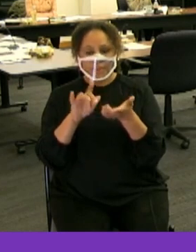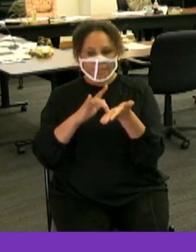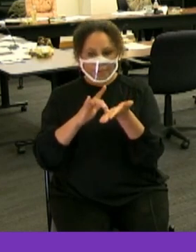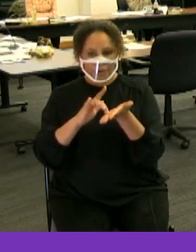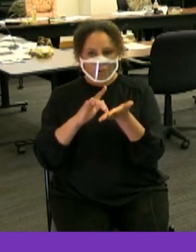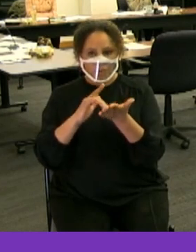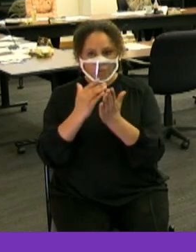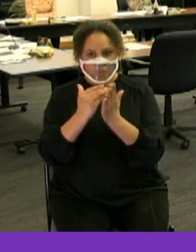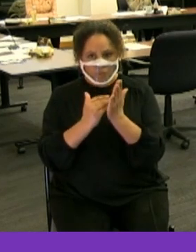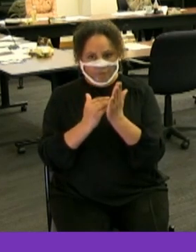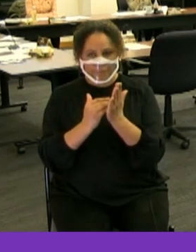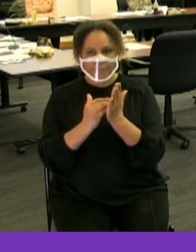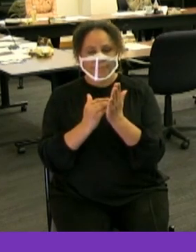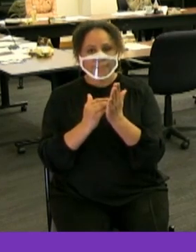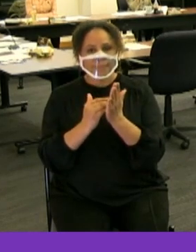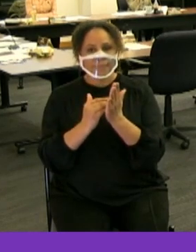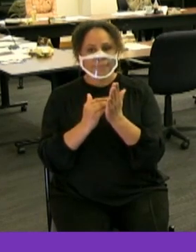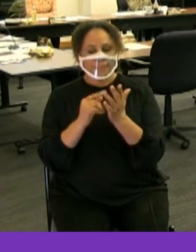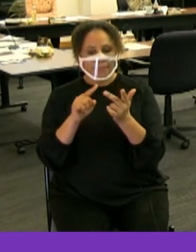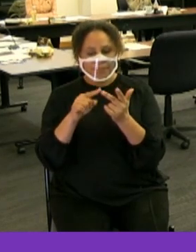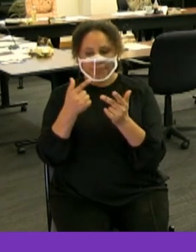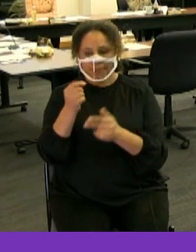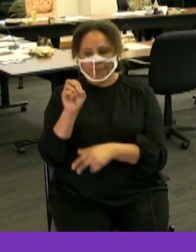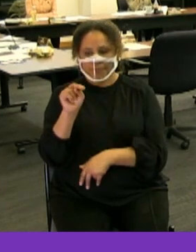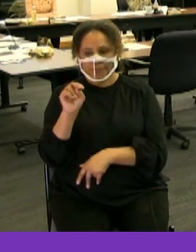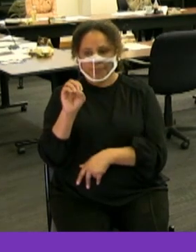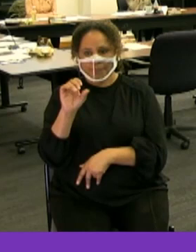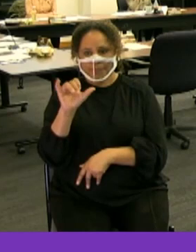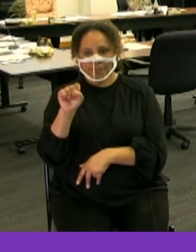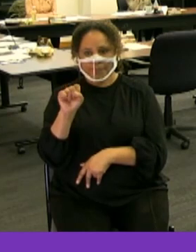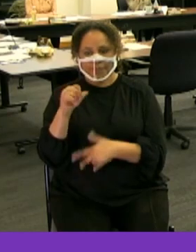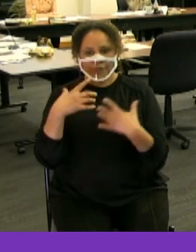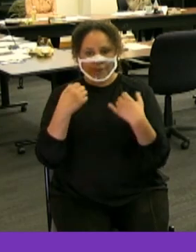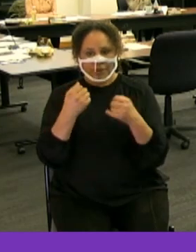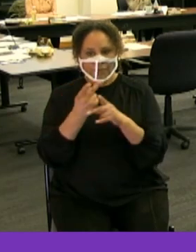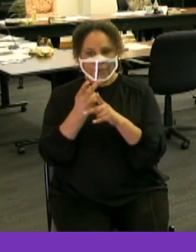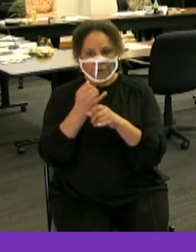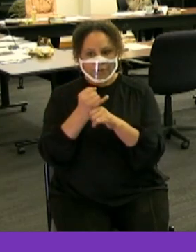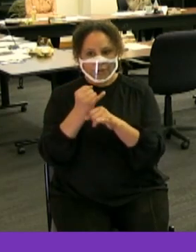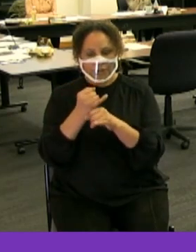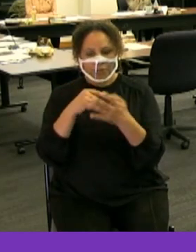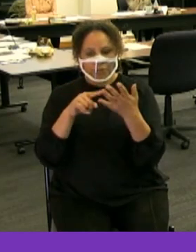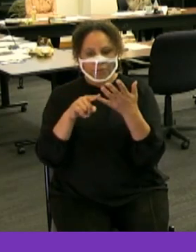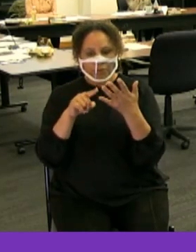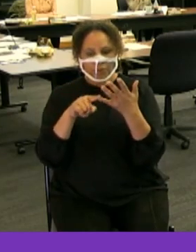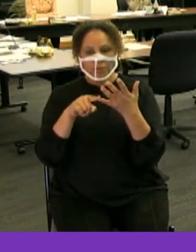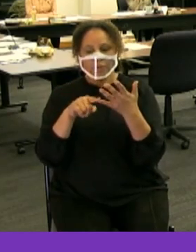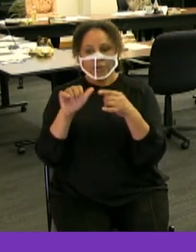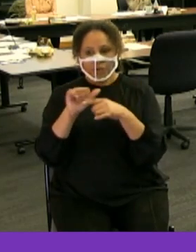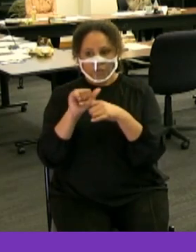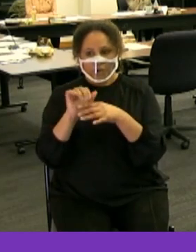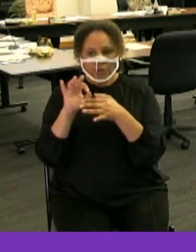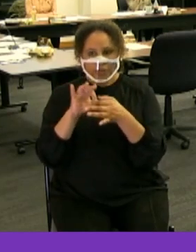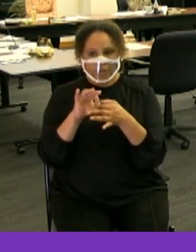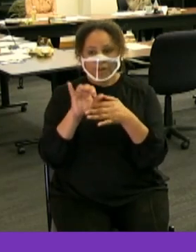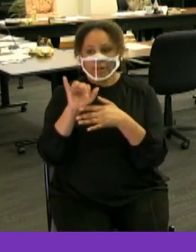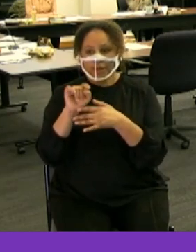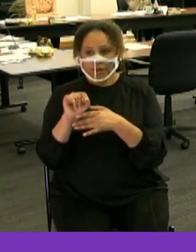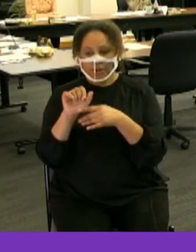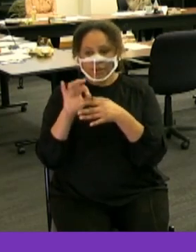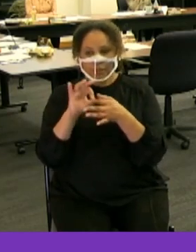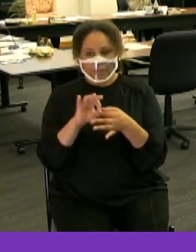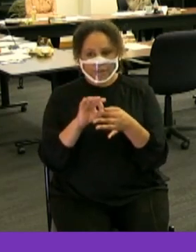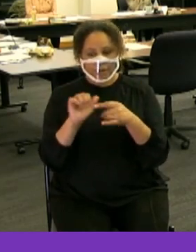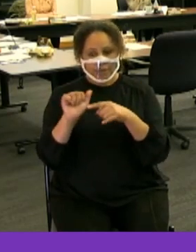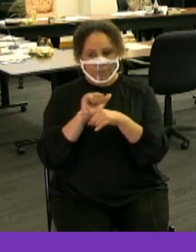medical courses, the Genesis Healthcare Institute and Microtrain, which offers IT related. All of these are